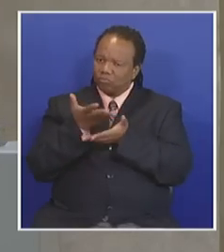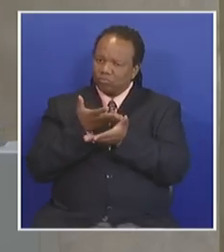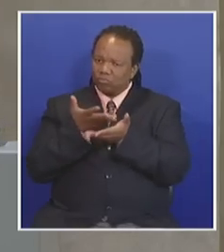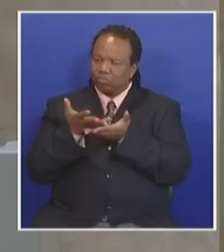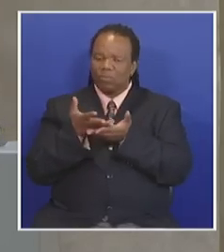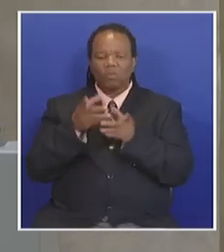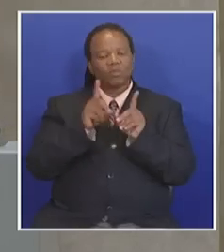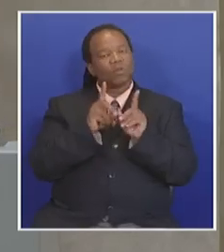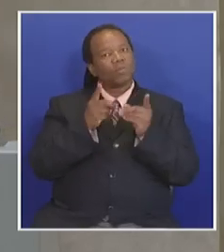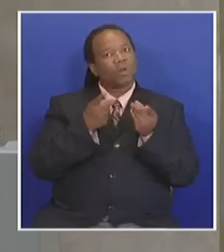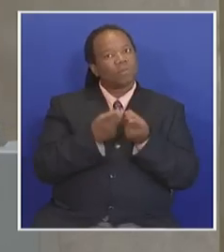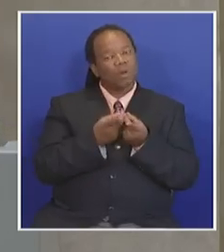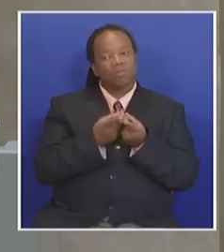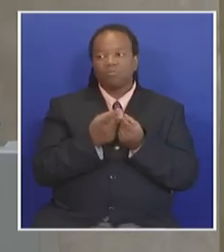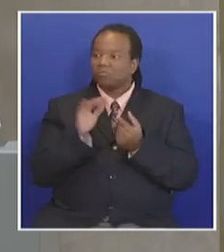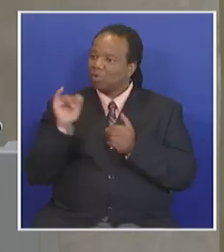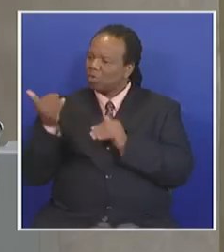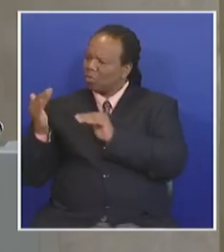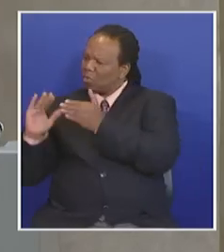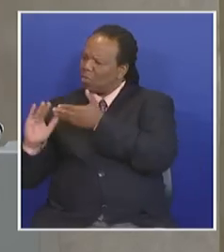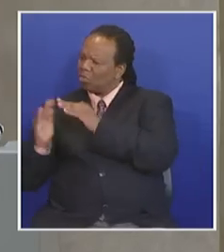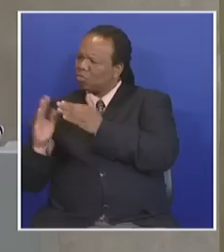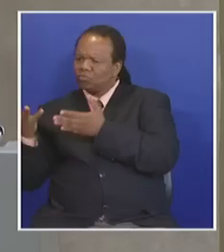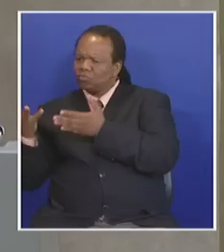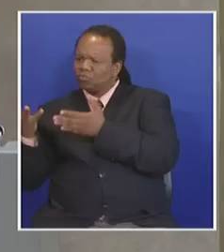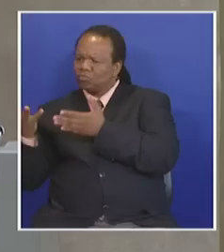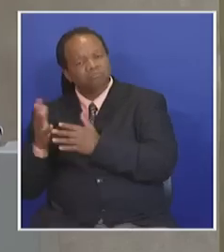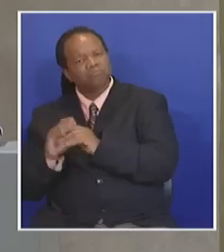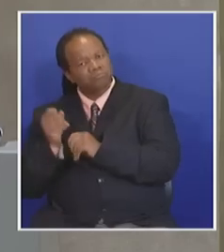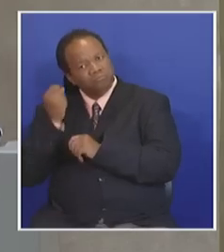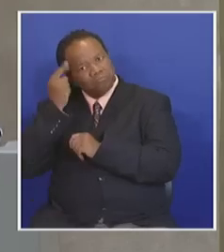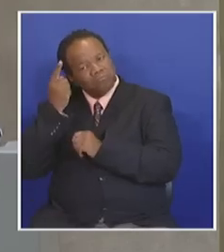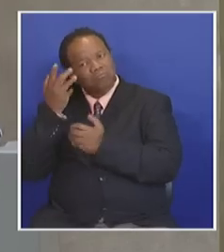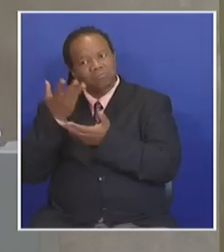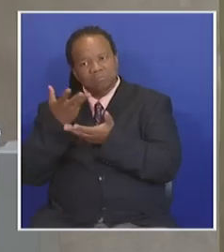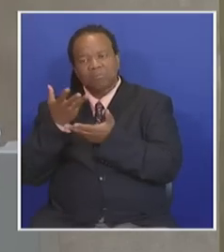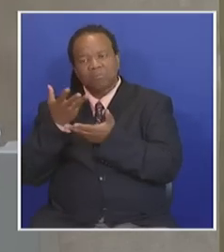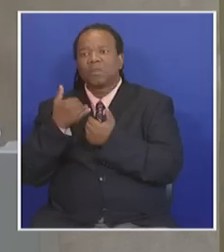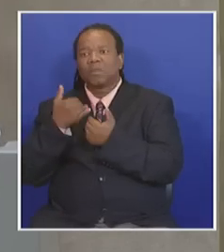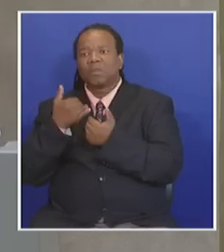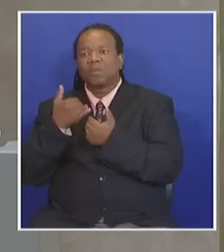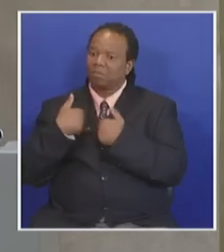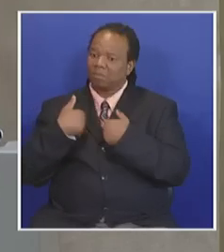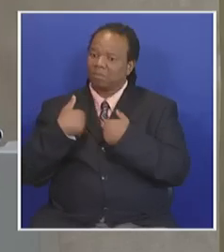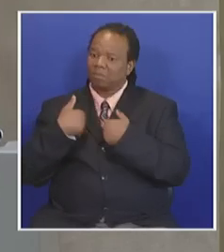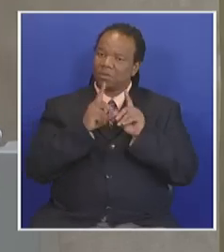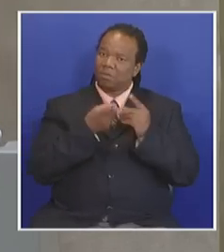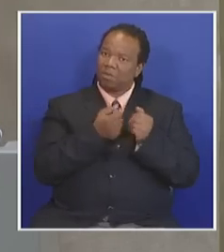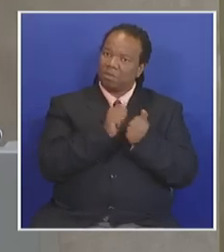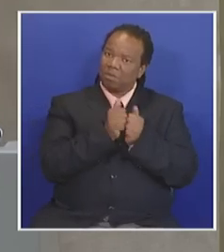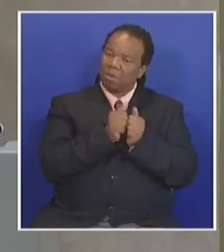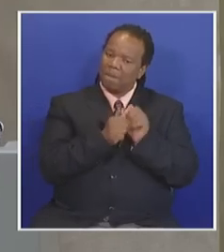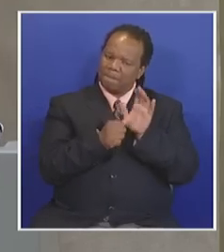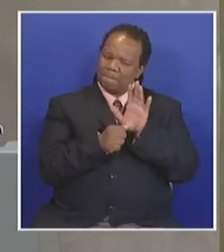its outcomes on the ground, the more I am convinced that the Department of Cultural Affairs and Sport is an essential